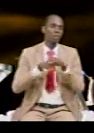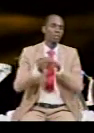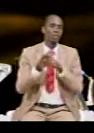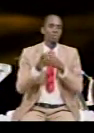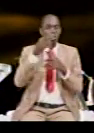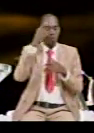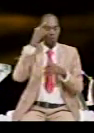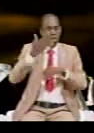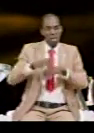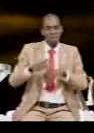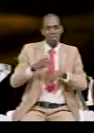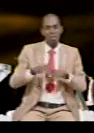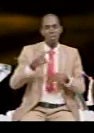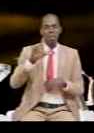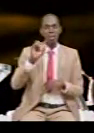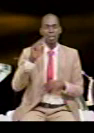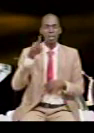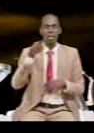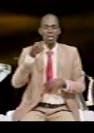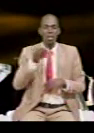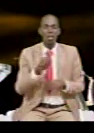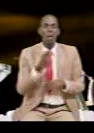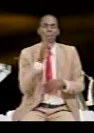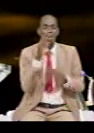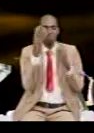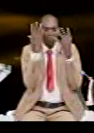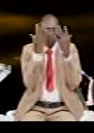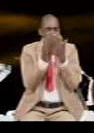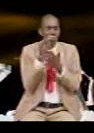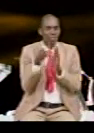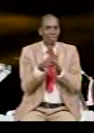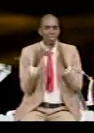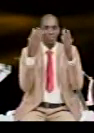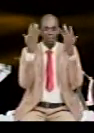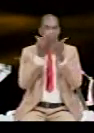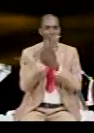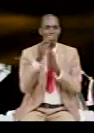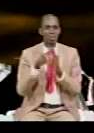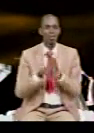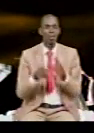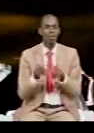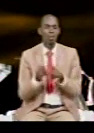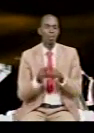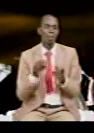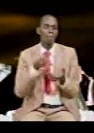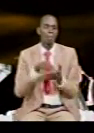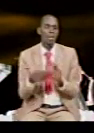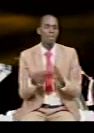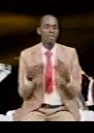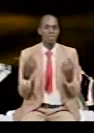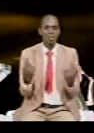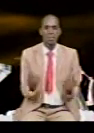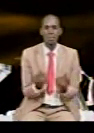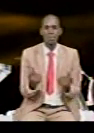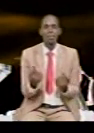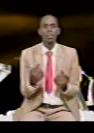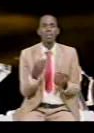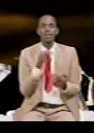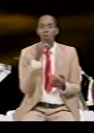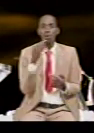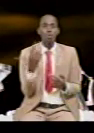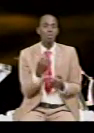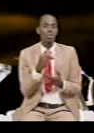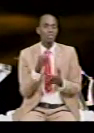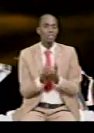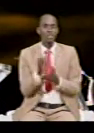darkness translates to sin. And therefore, we see that those people didn't go in. So, not only that,